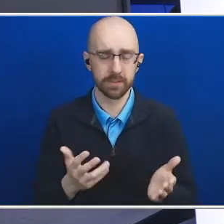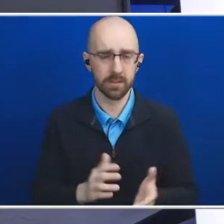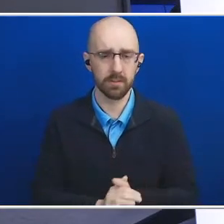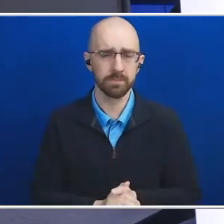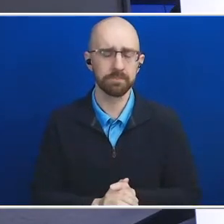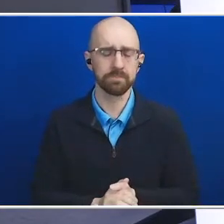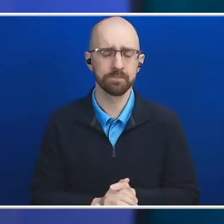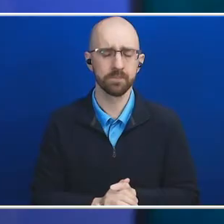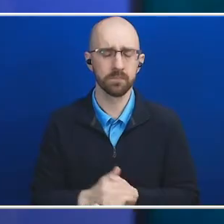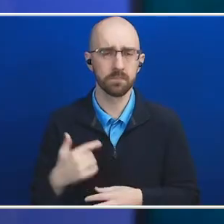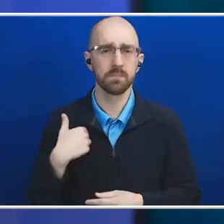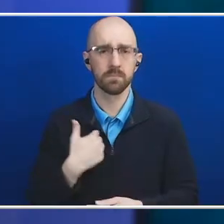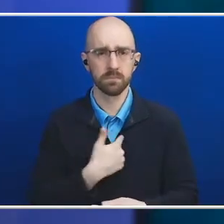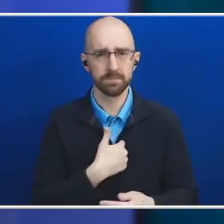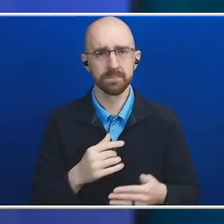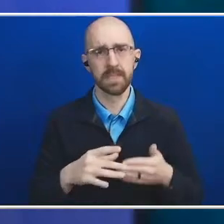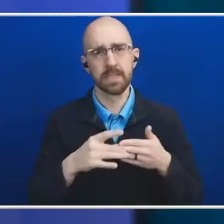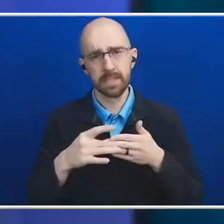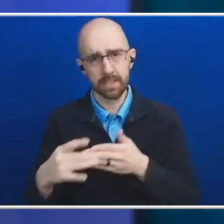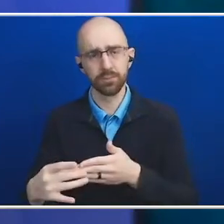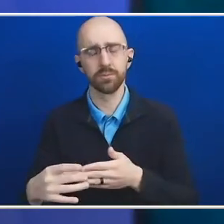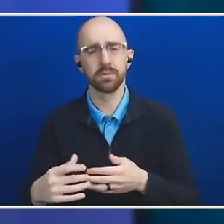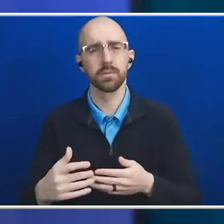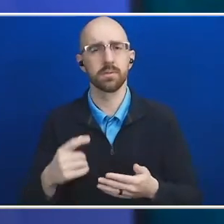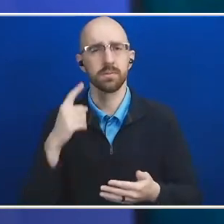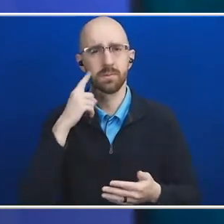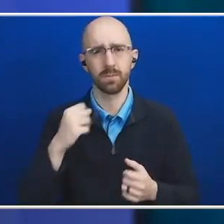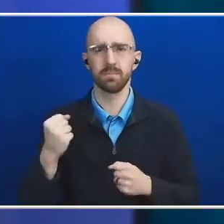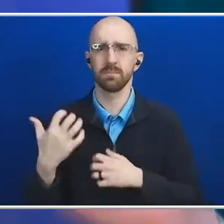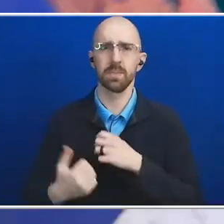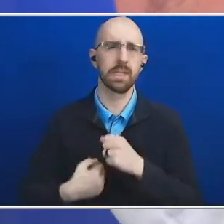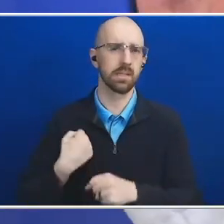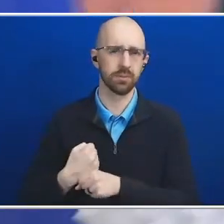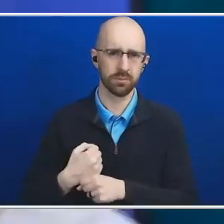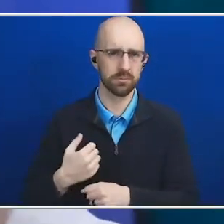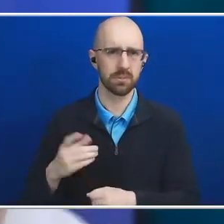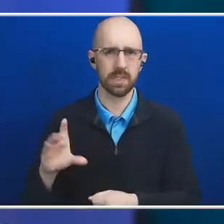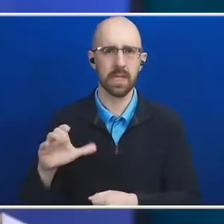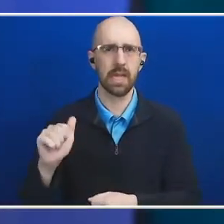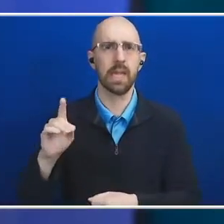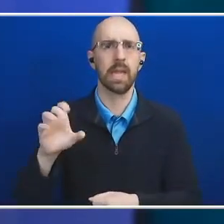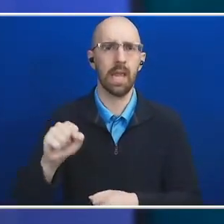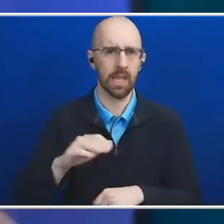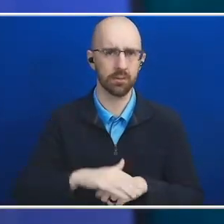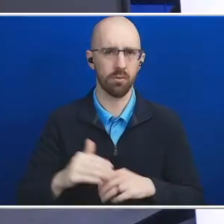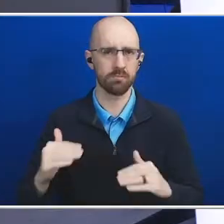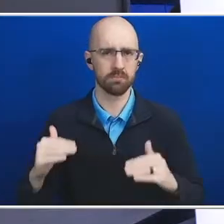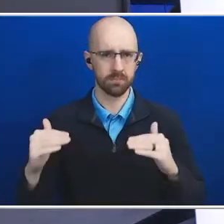been leaders for decades on advancing research, and this